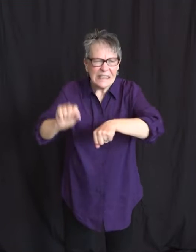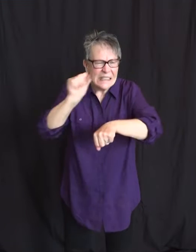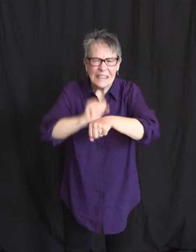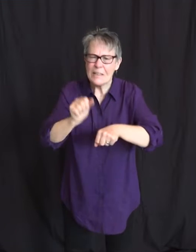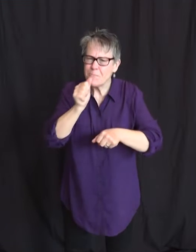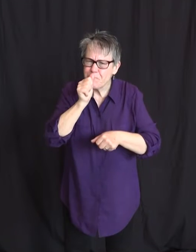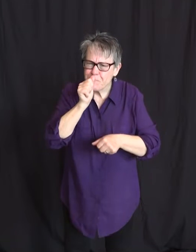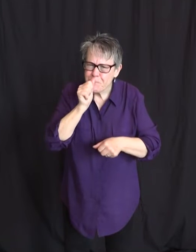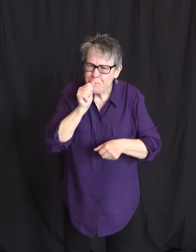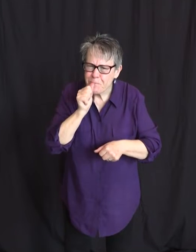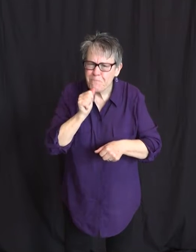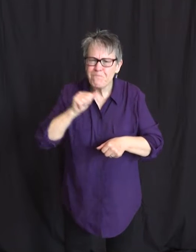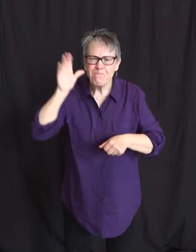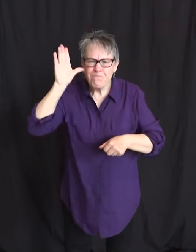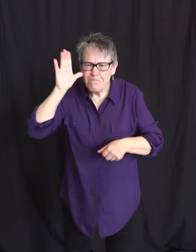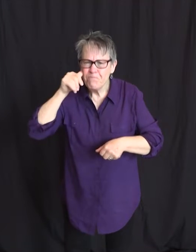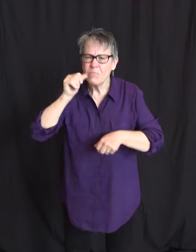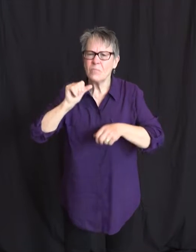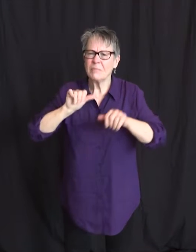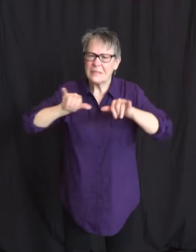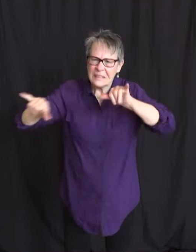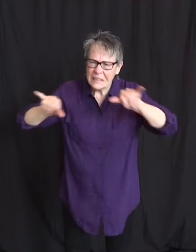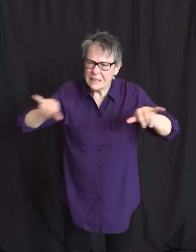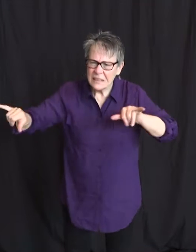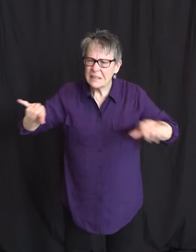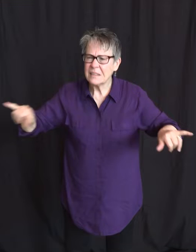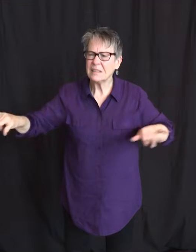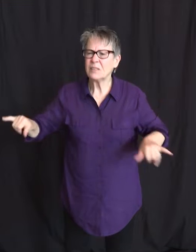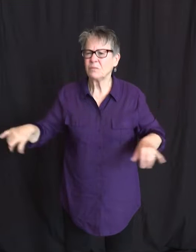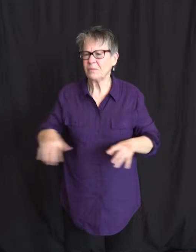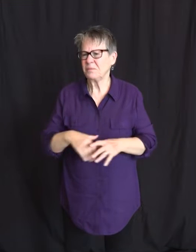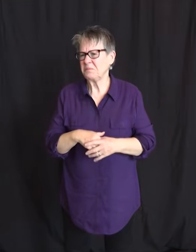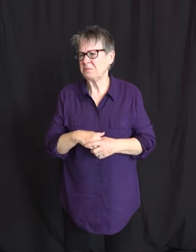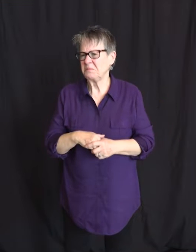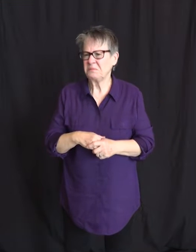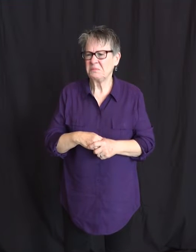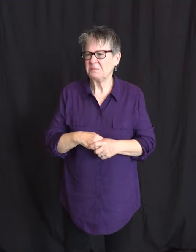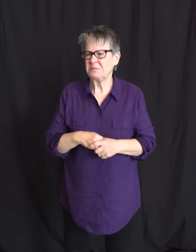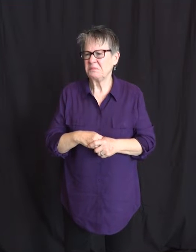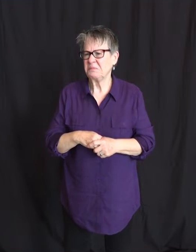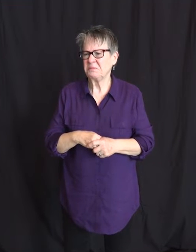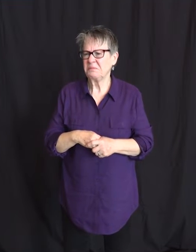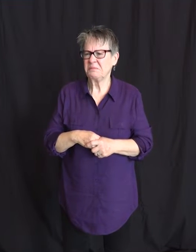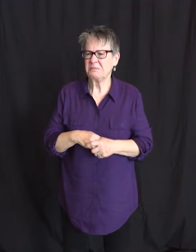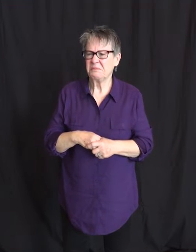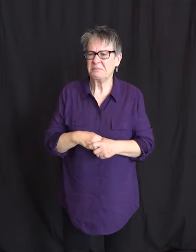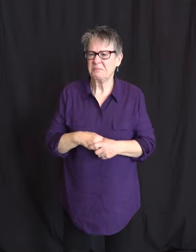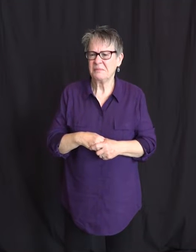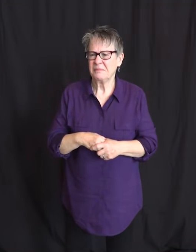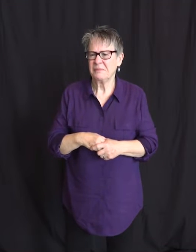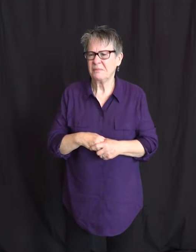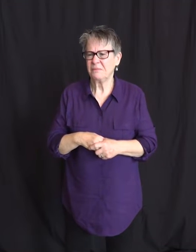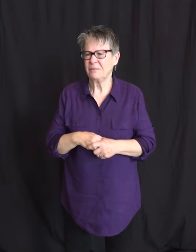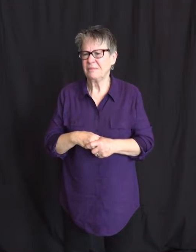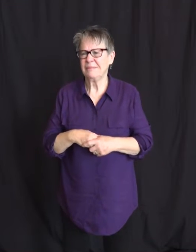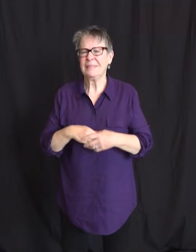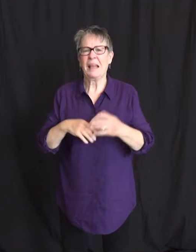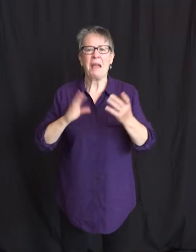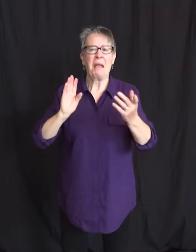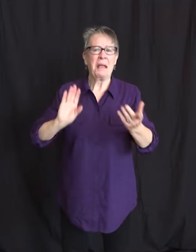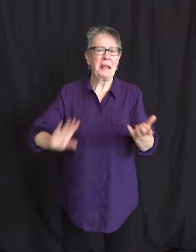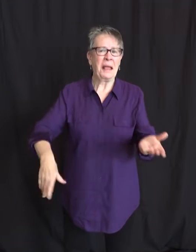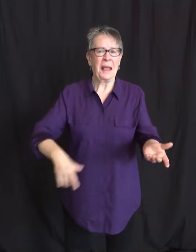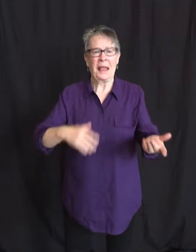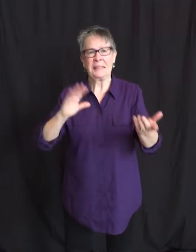Thank you for that. You're the single most important member of our family, of our village, because you have kept this curve flat enough to allow